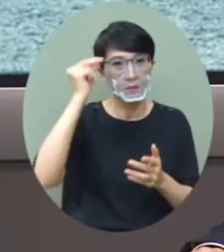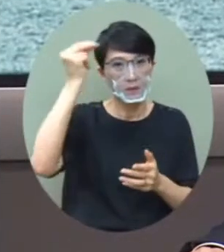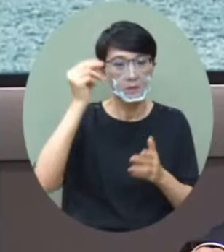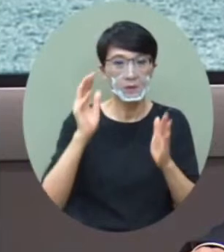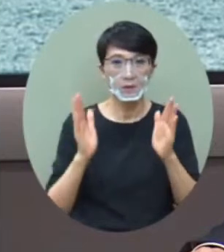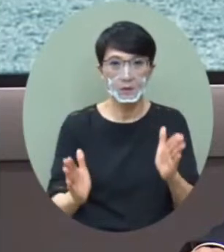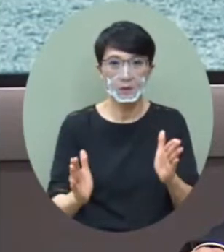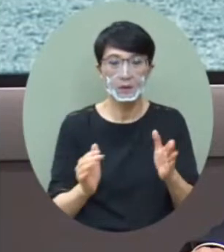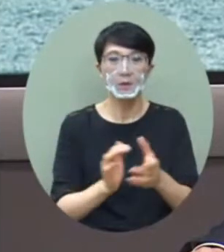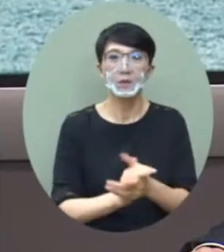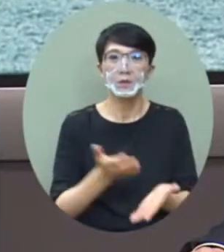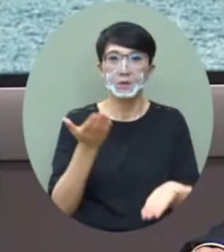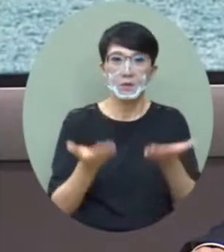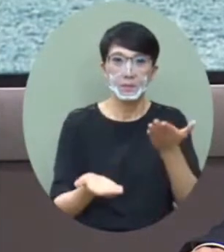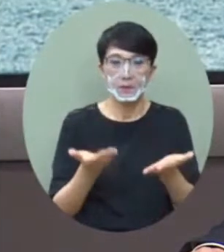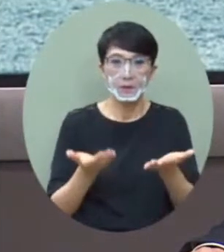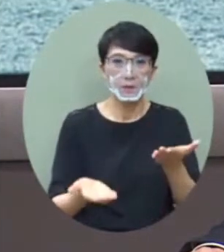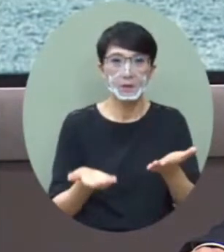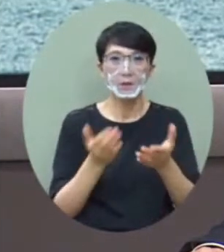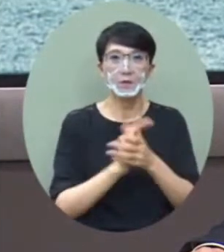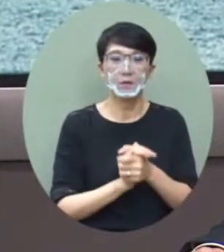So in the past 7 days,